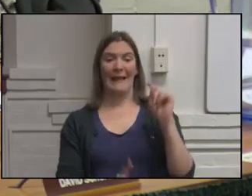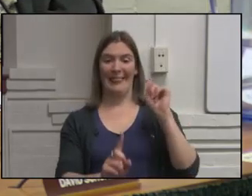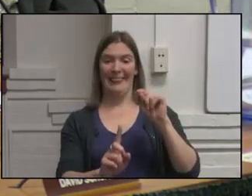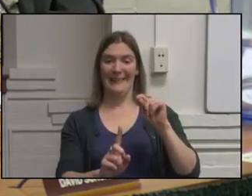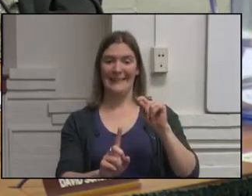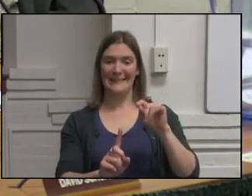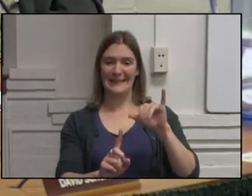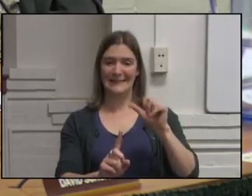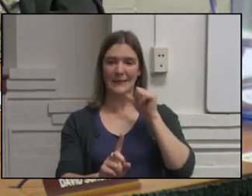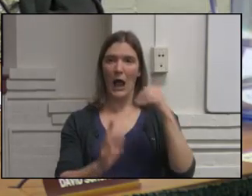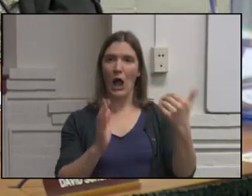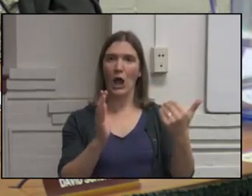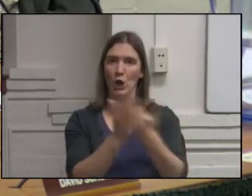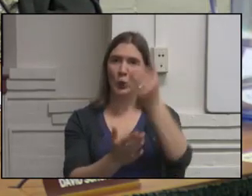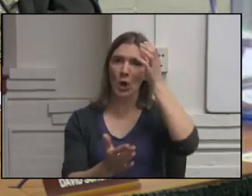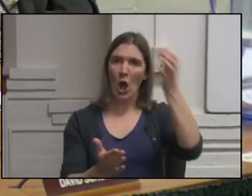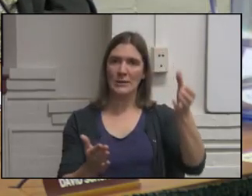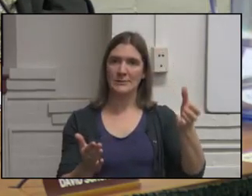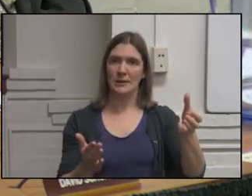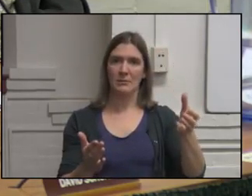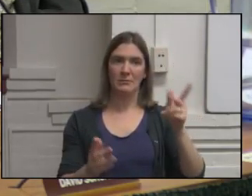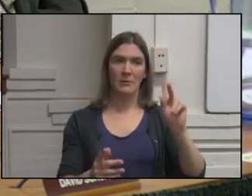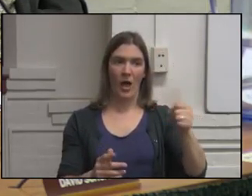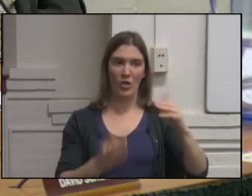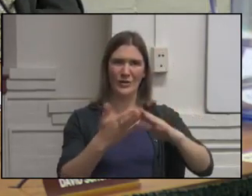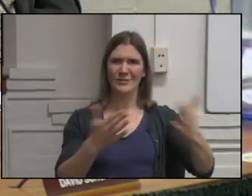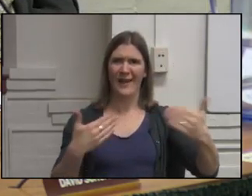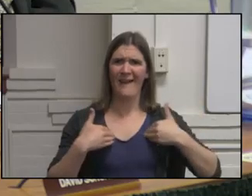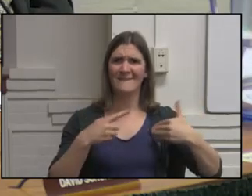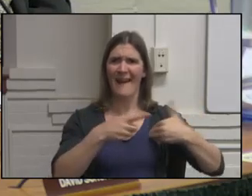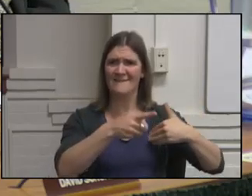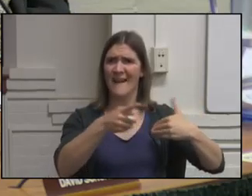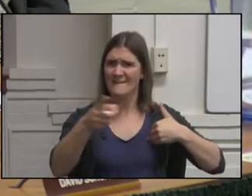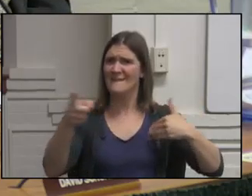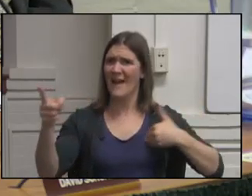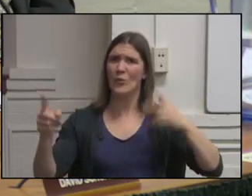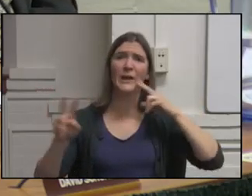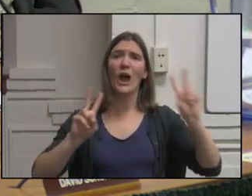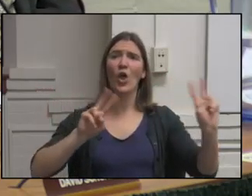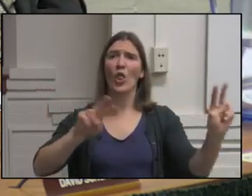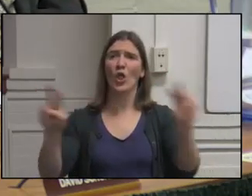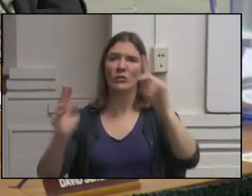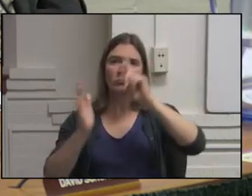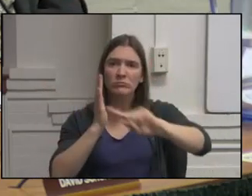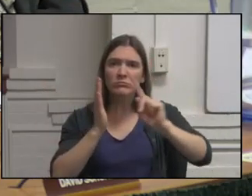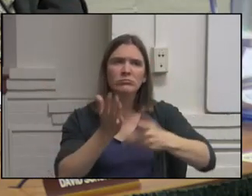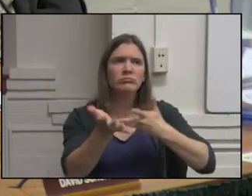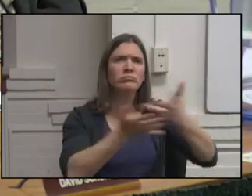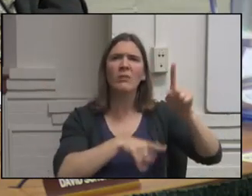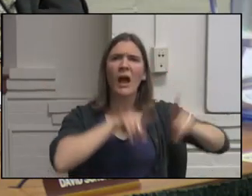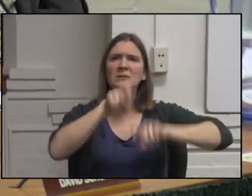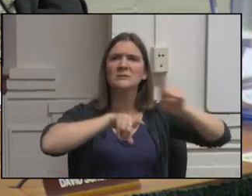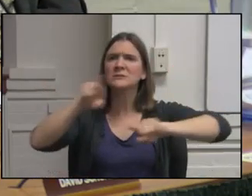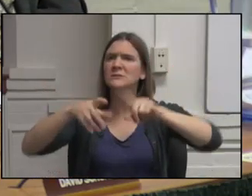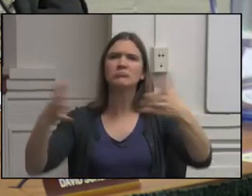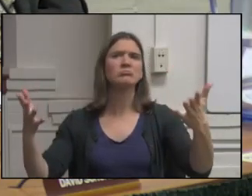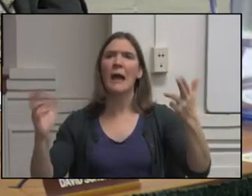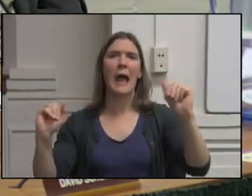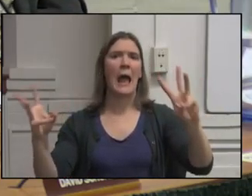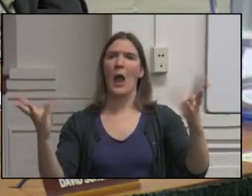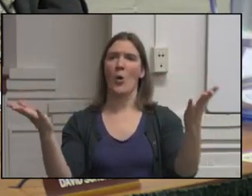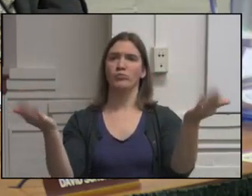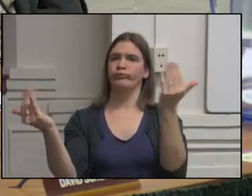isn't new. This has been done before in other places. There are lots of models that we can look to. There are lots of structures that we can look to for